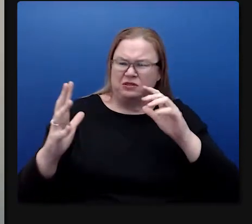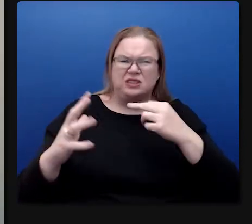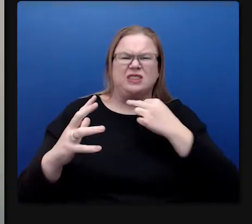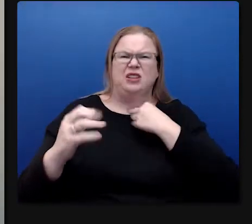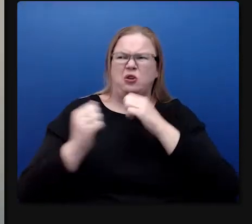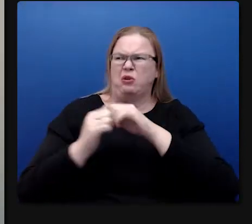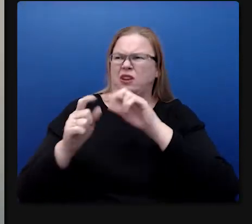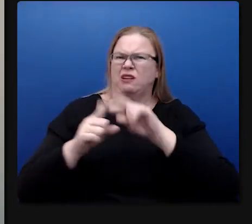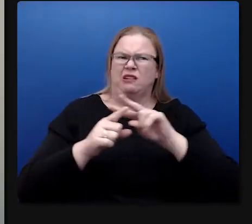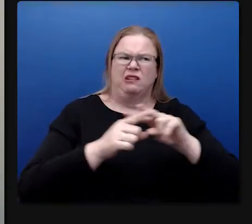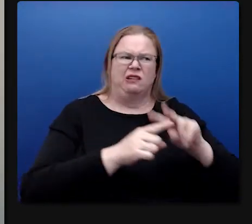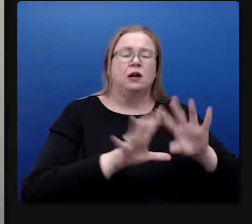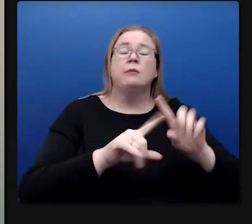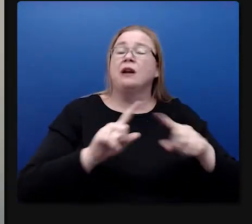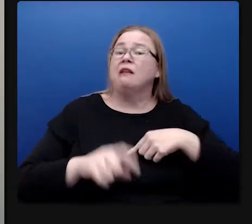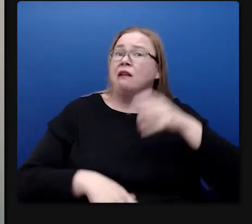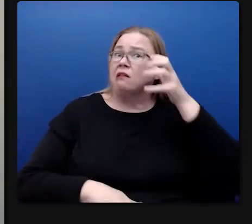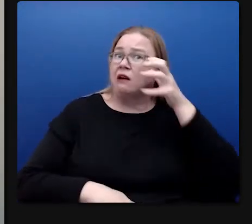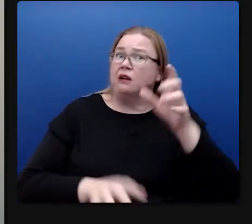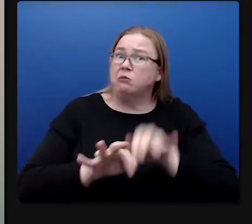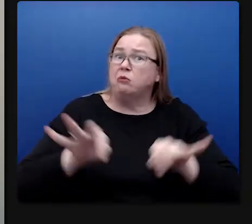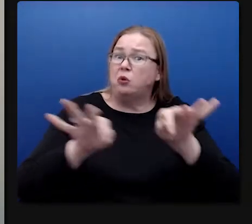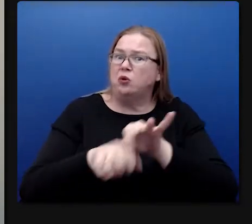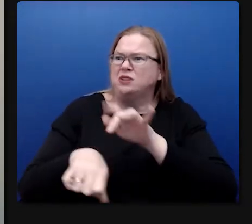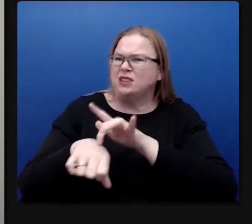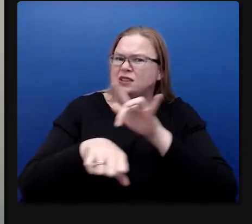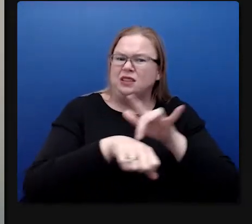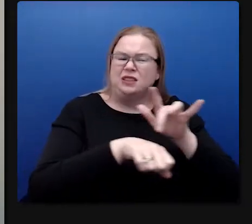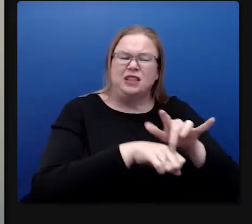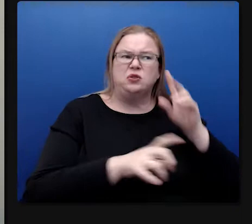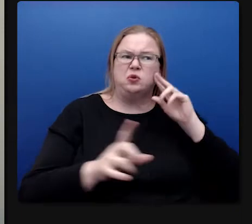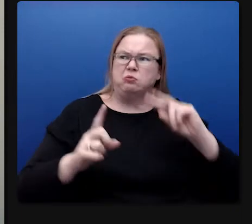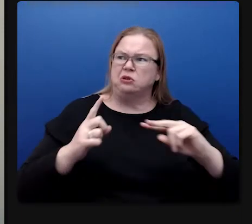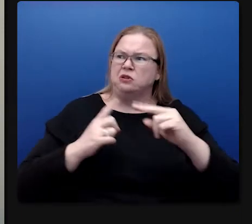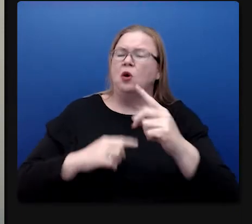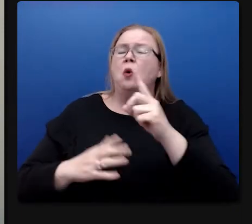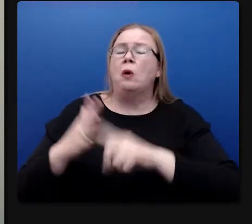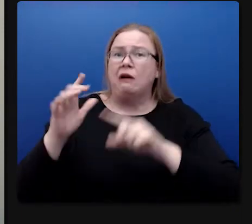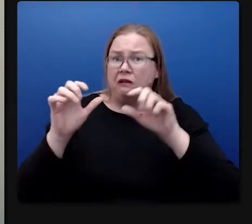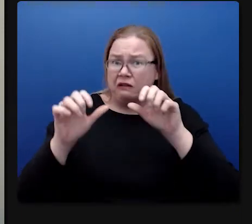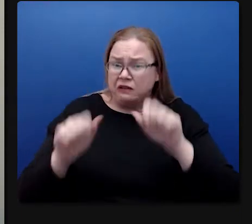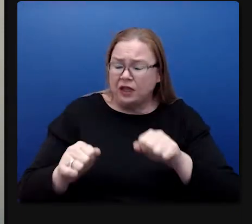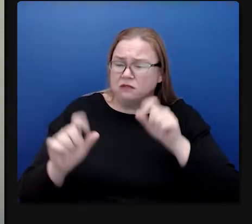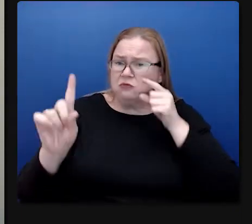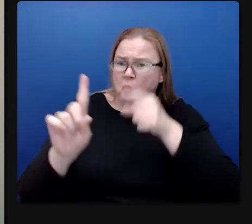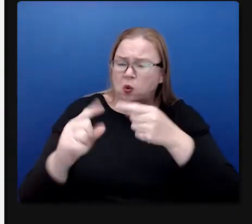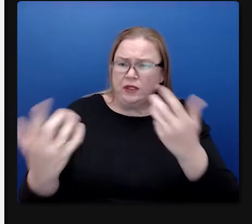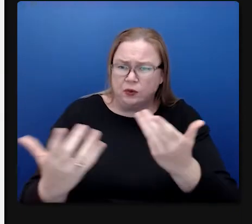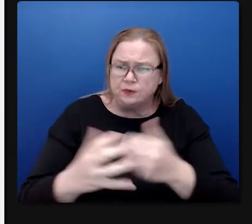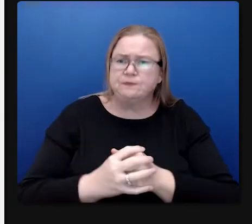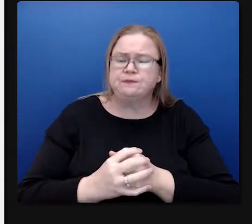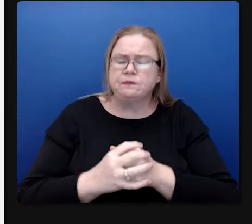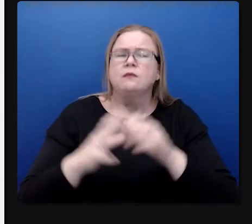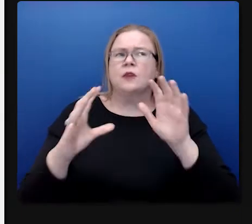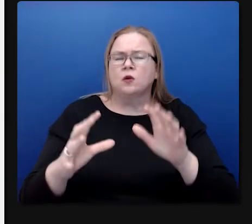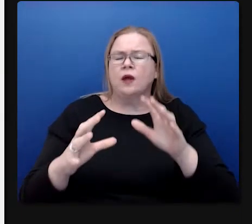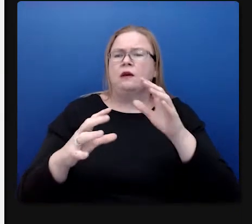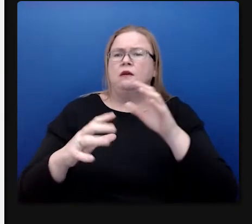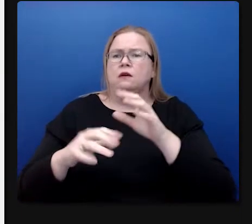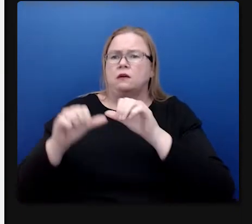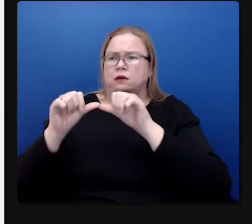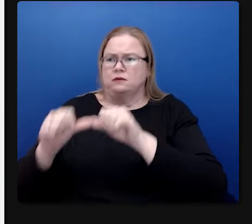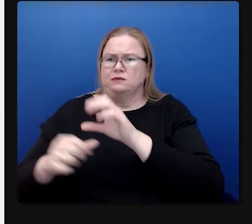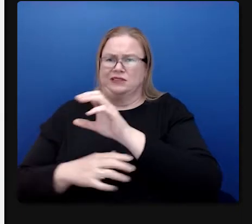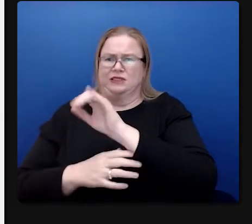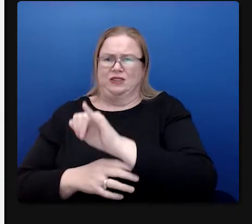caught up in all the terminology, but I think the concepts are important to touch on to look at what can we be aiming for here. So the idea of